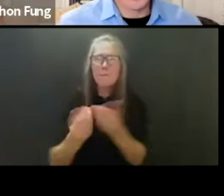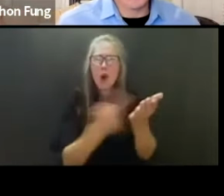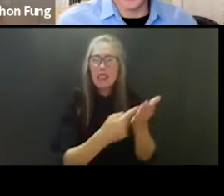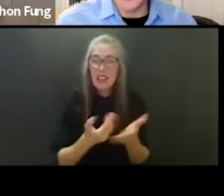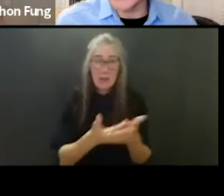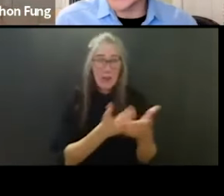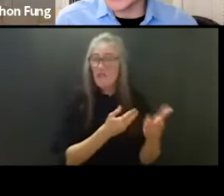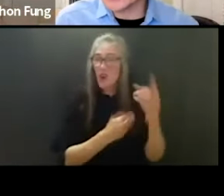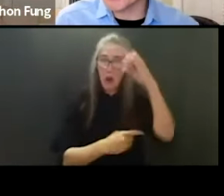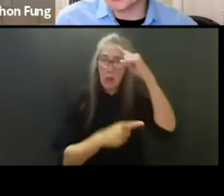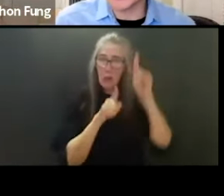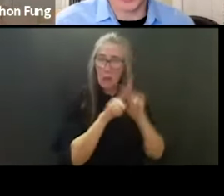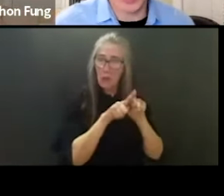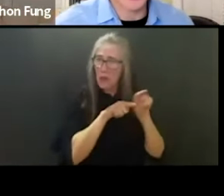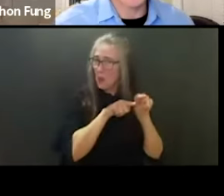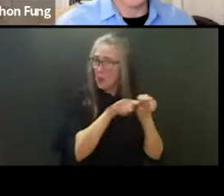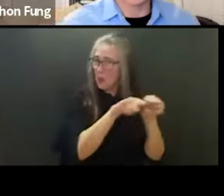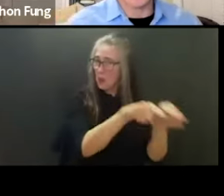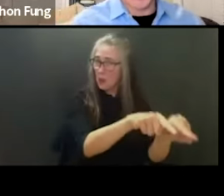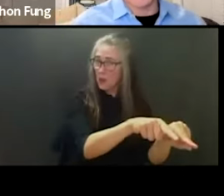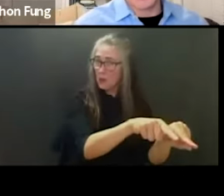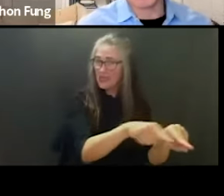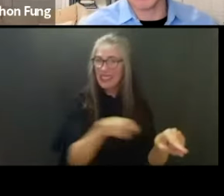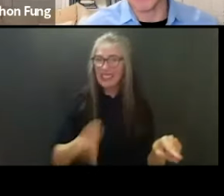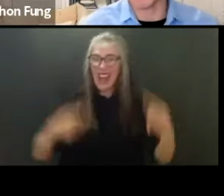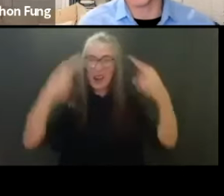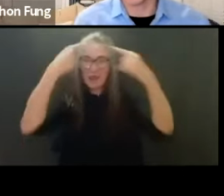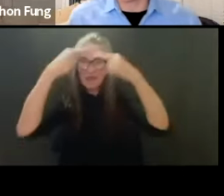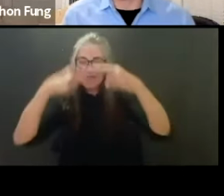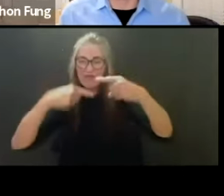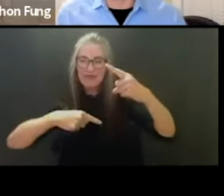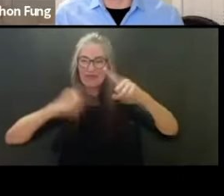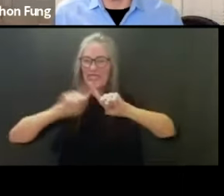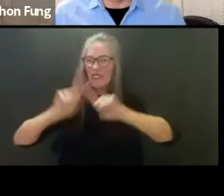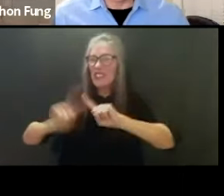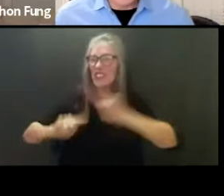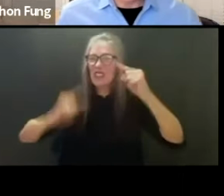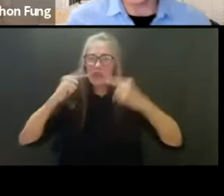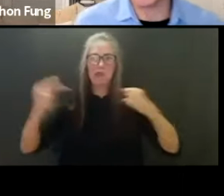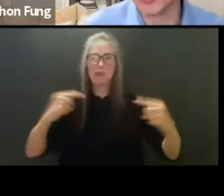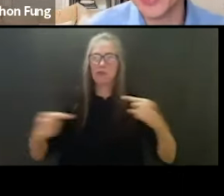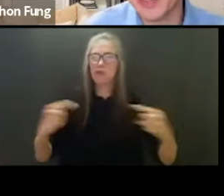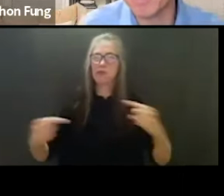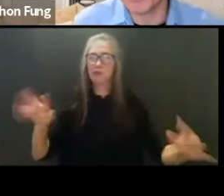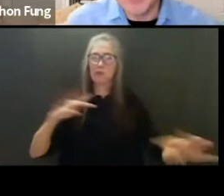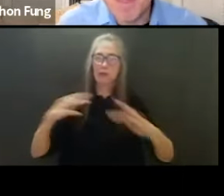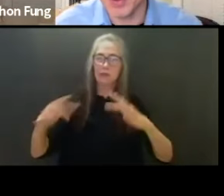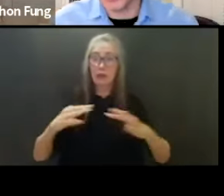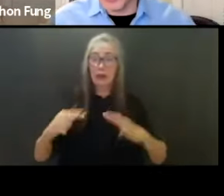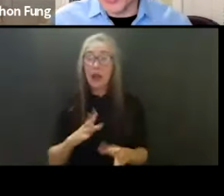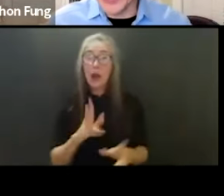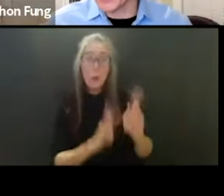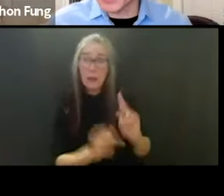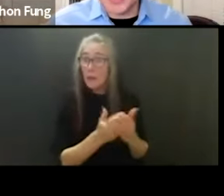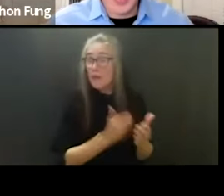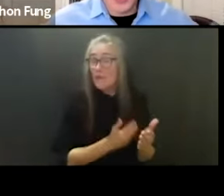in ways that they simply weren't in that narrow aperture consensus period. It's not that there weren't. It's people